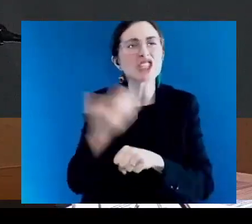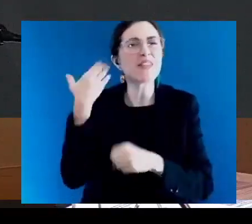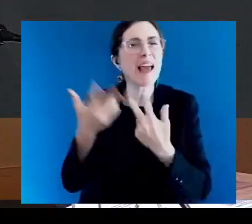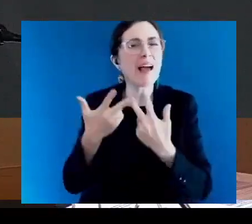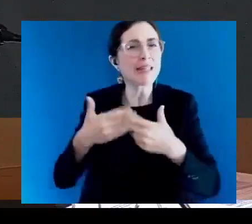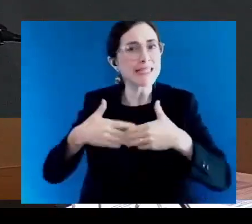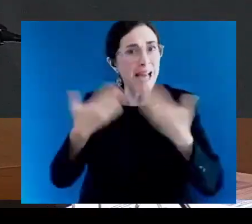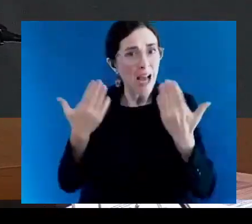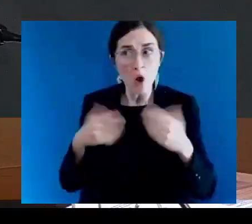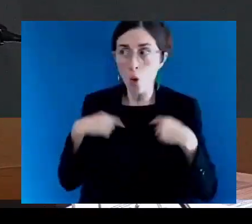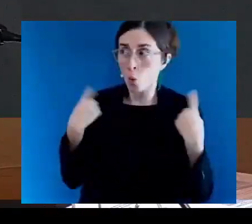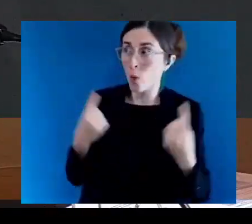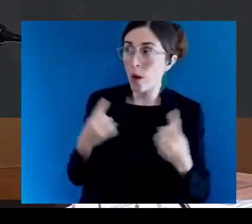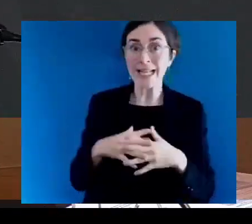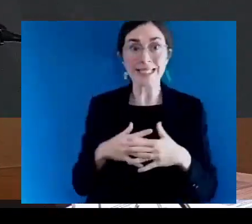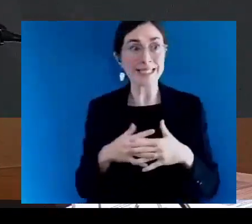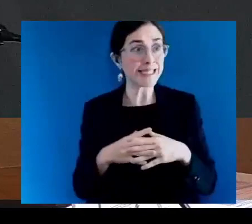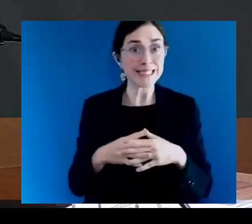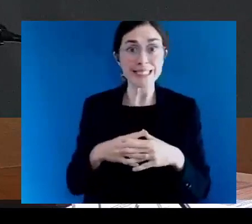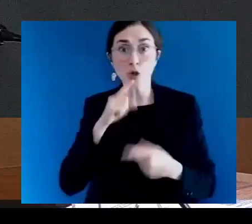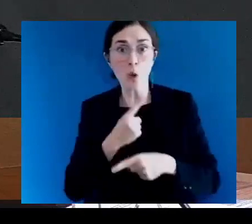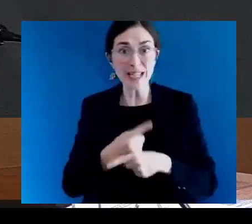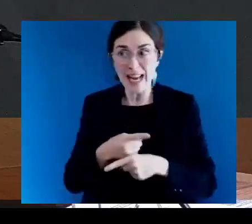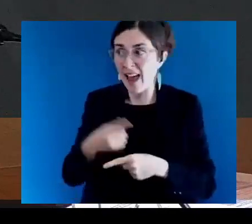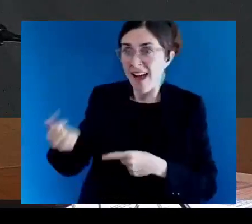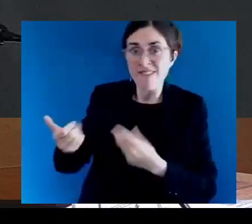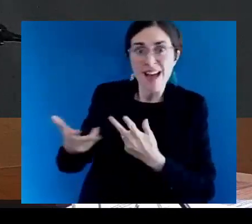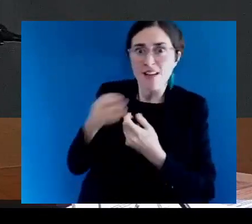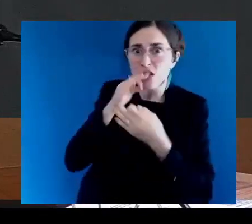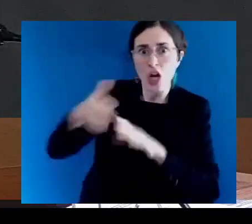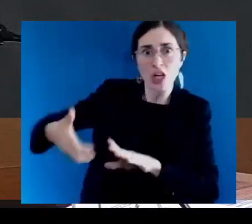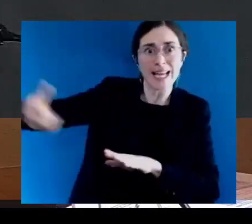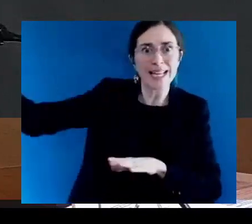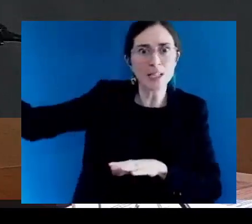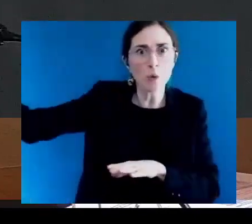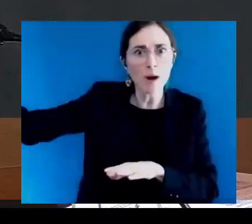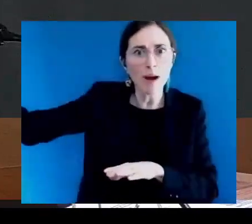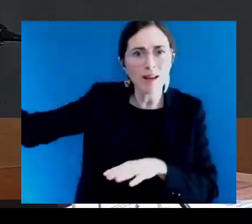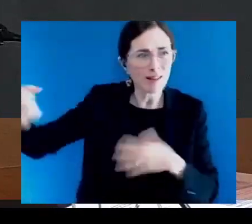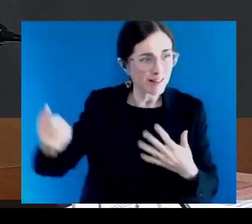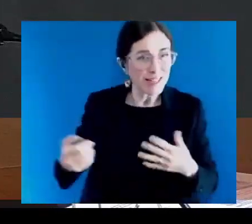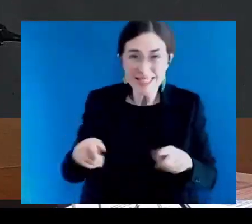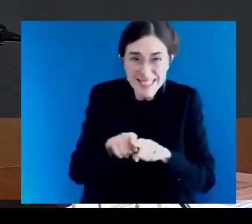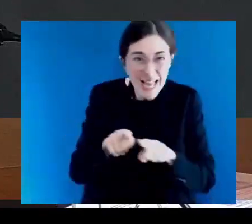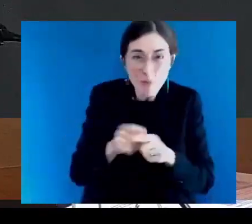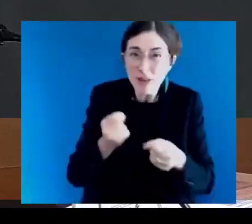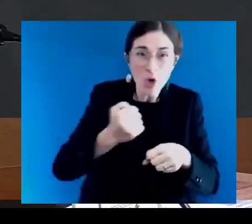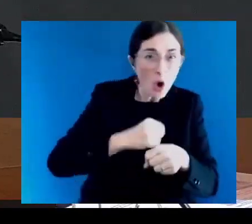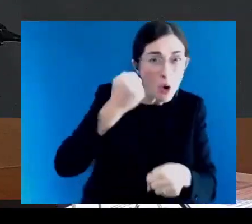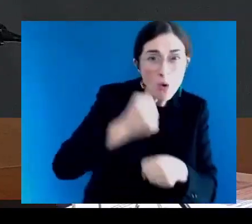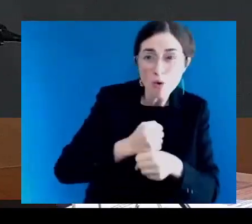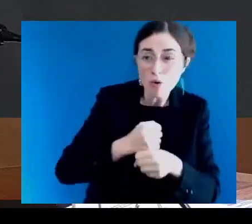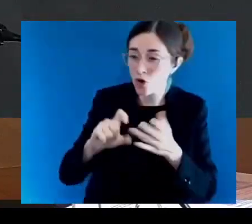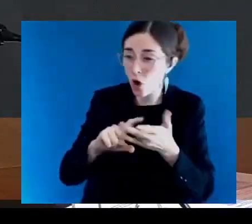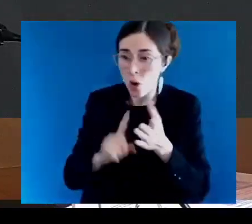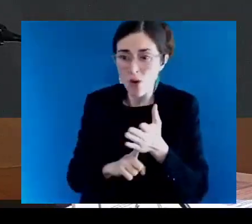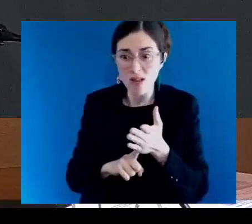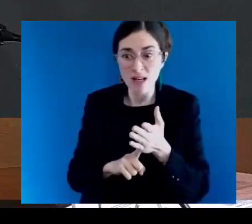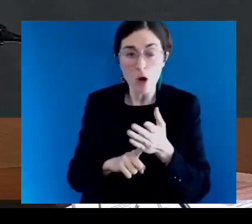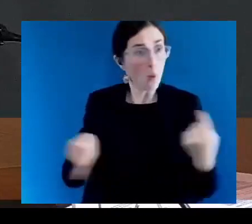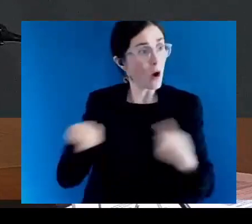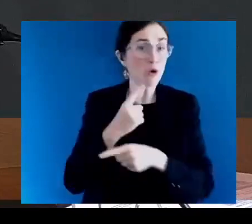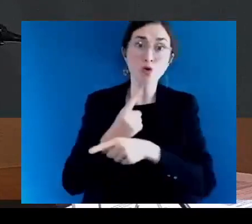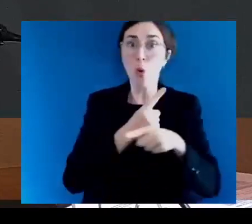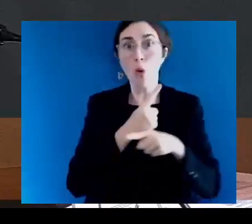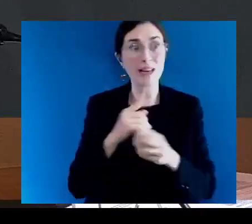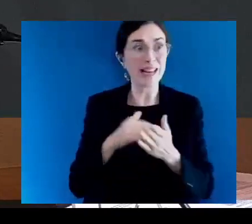today, there's coal being extracted, gold being extracted, and I don't quite follow why